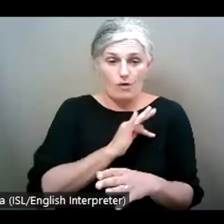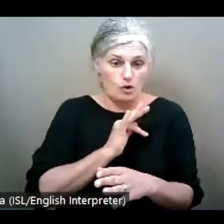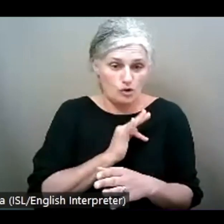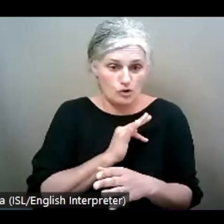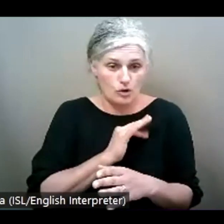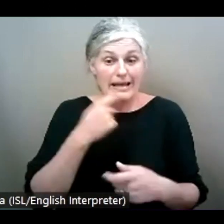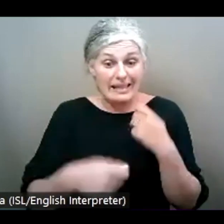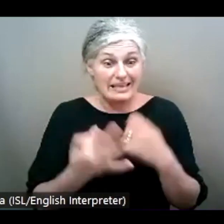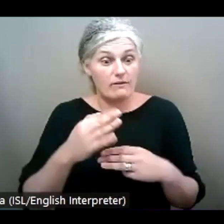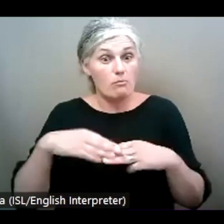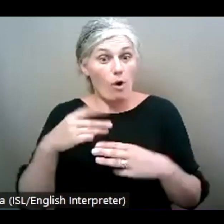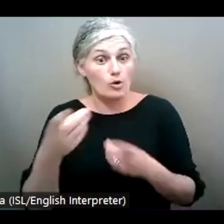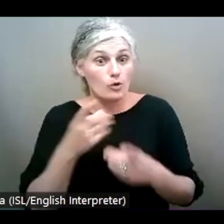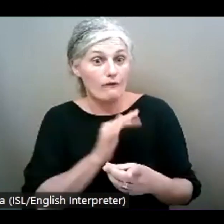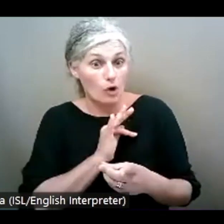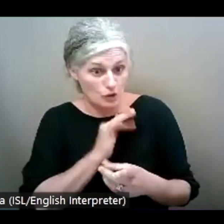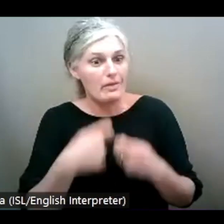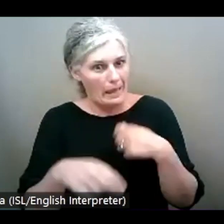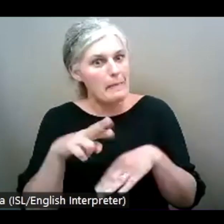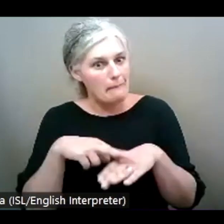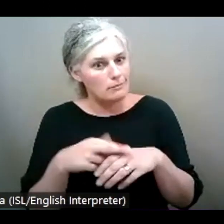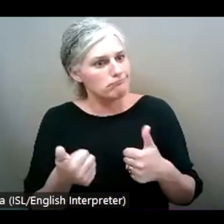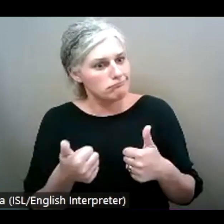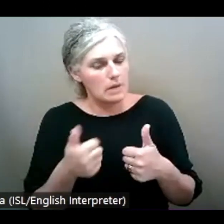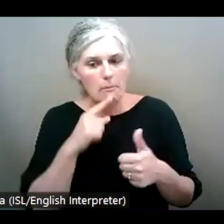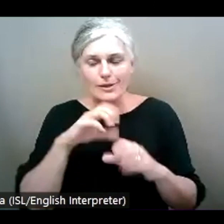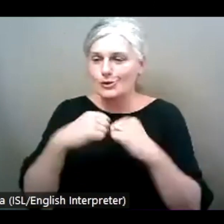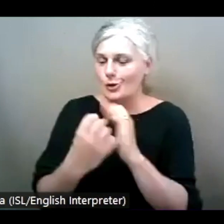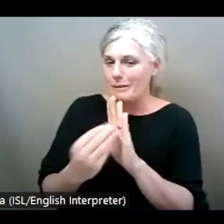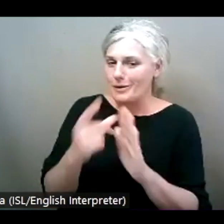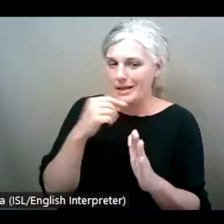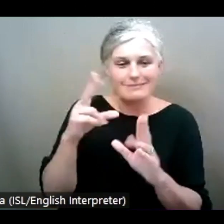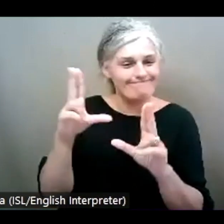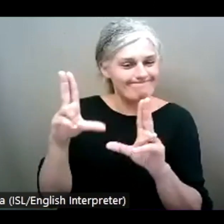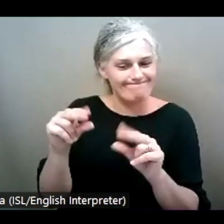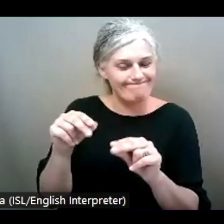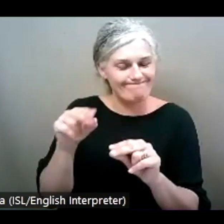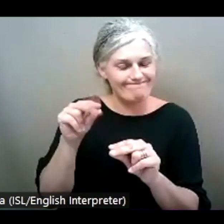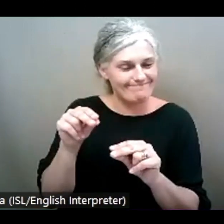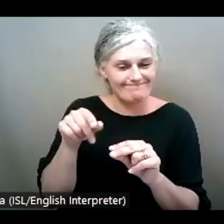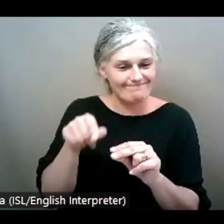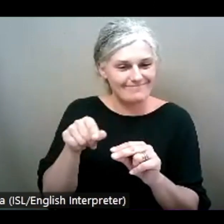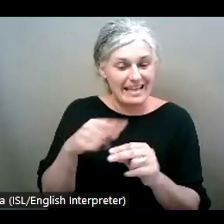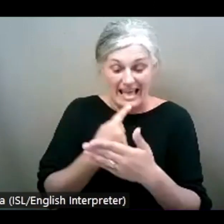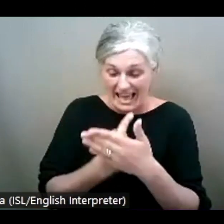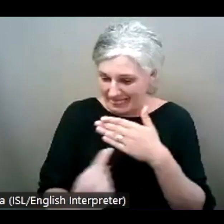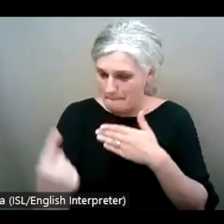you can do for yourself, the better. But the social model says no, that's not the case. Independence is about